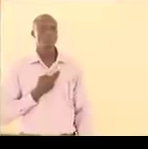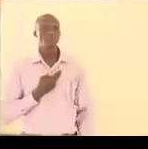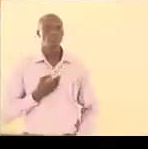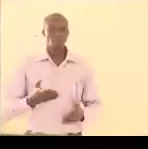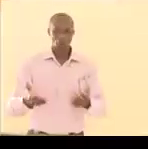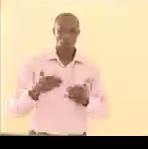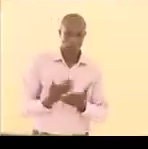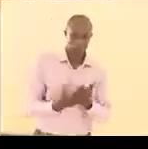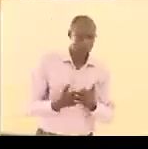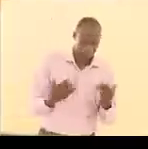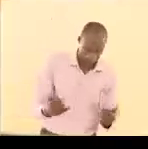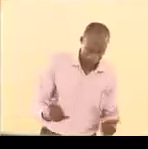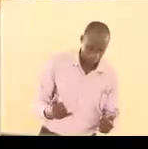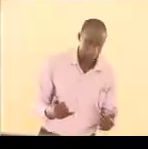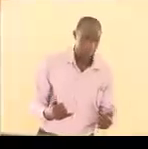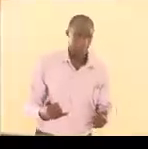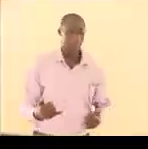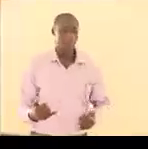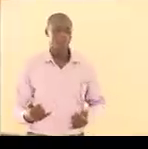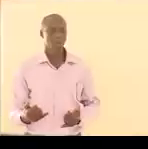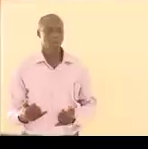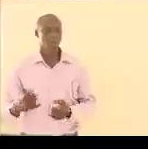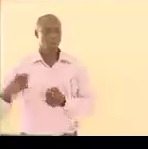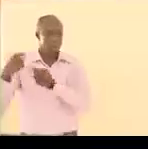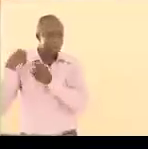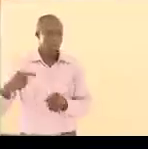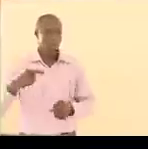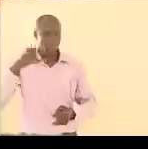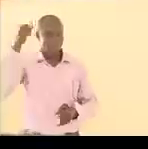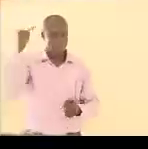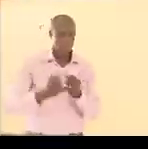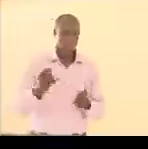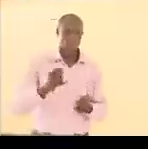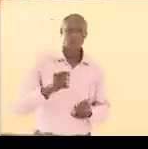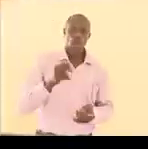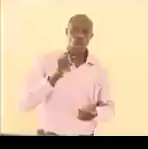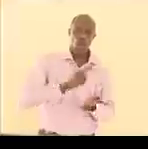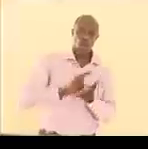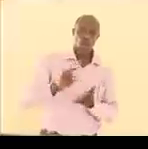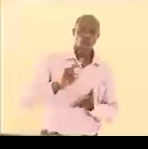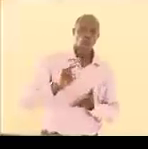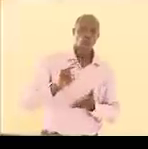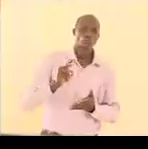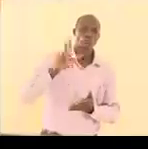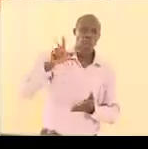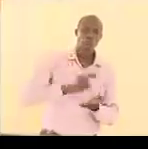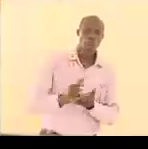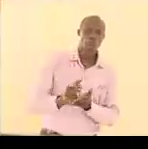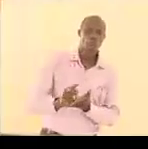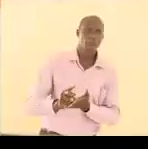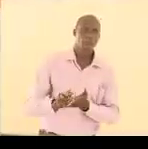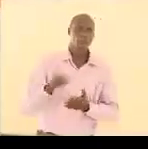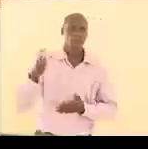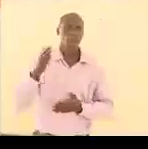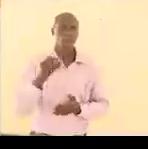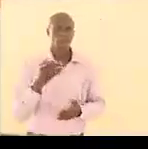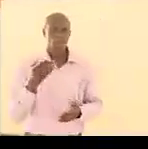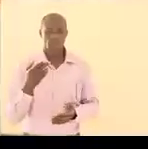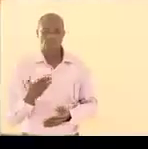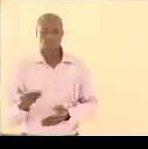Desperate. You want money? You want it desperately. Since the last 2 or 3 weeks when I discovered that there's something called